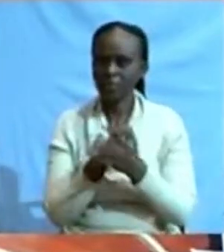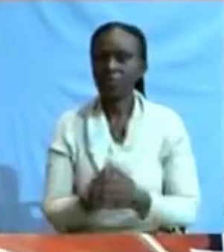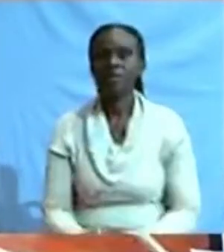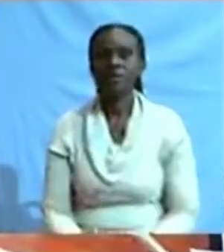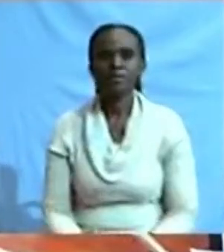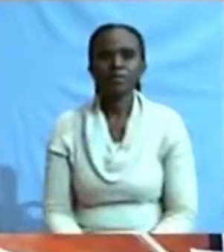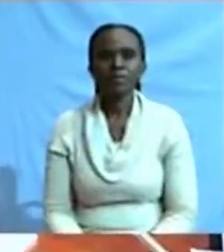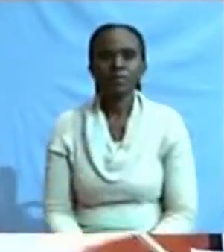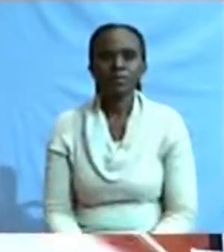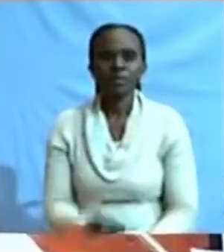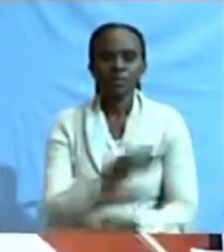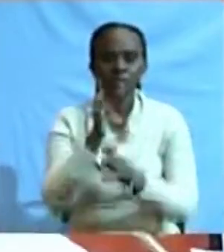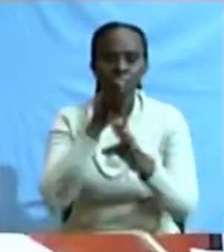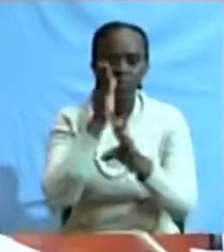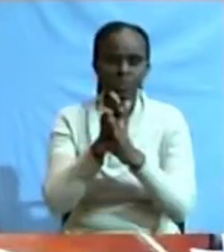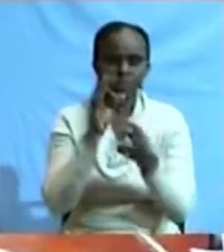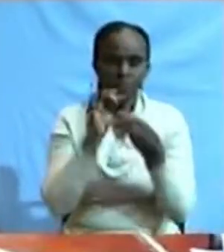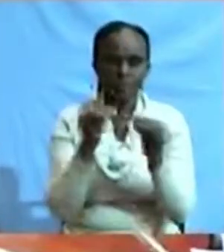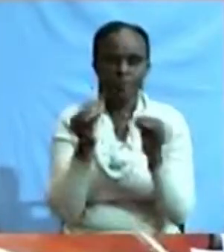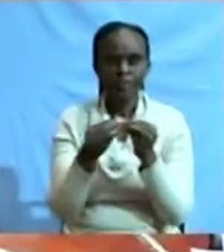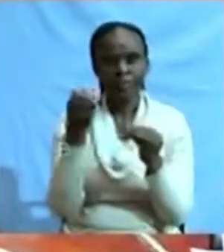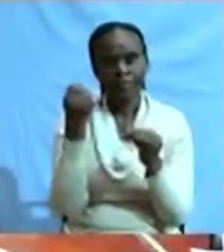you can refer to Appendix 11.